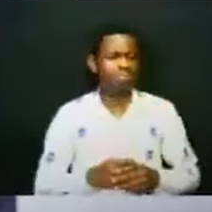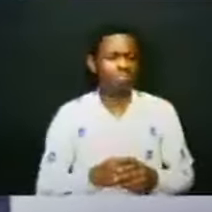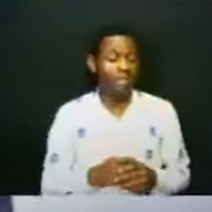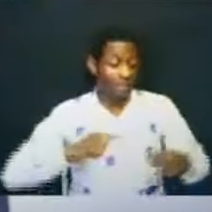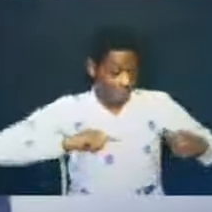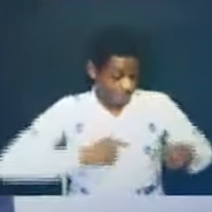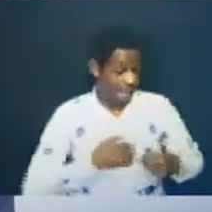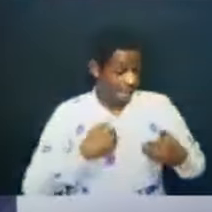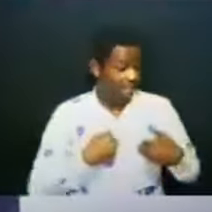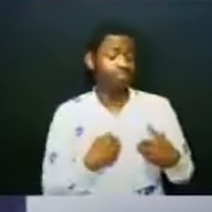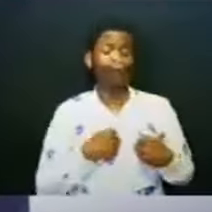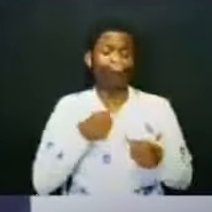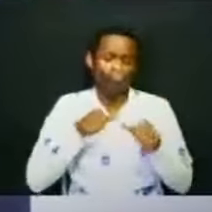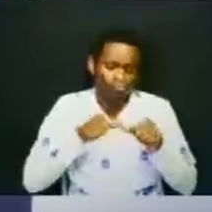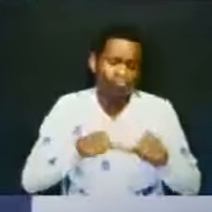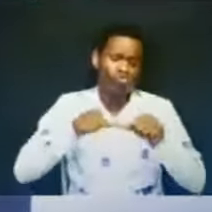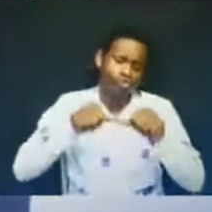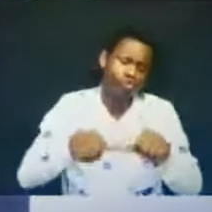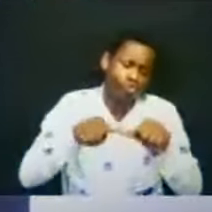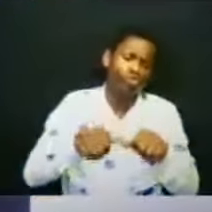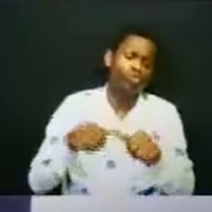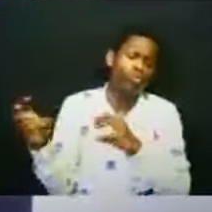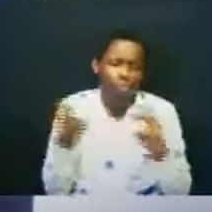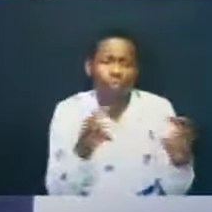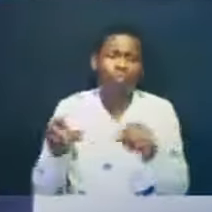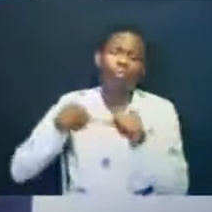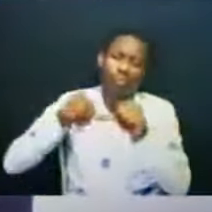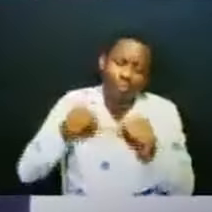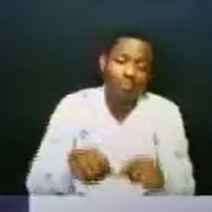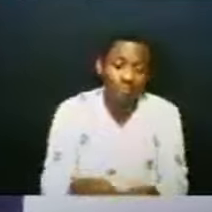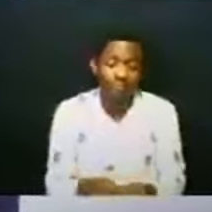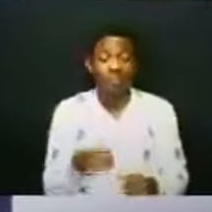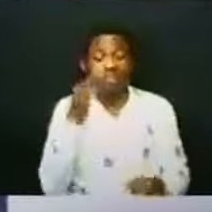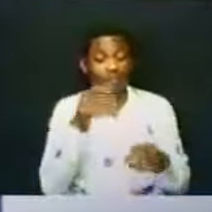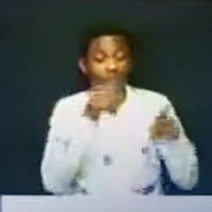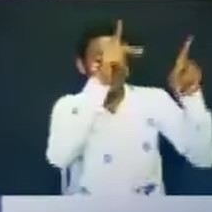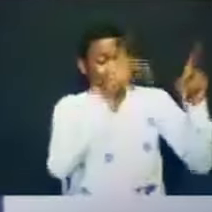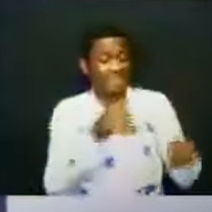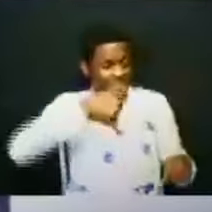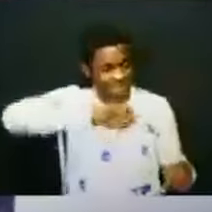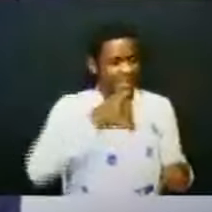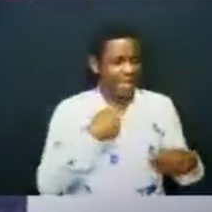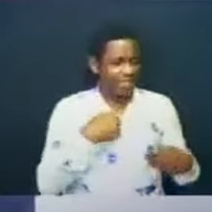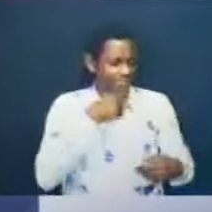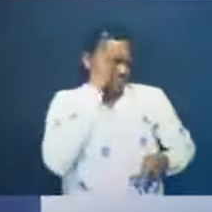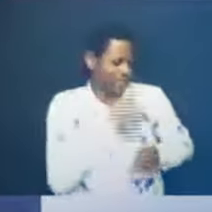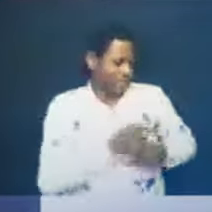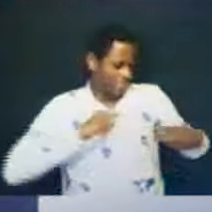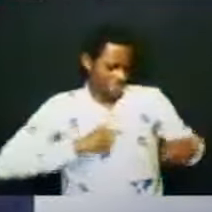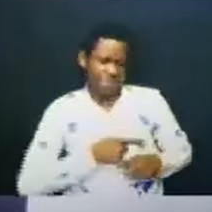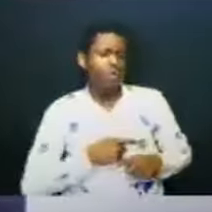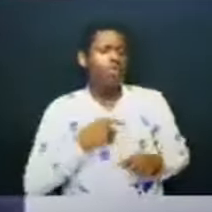matter the people who want to try to settle the matter. Unless you take that bitterness out, battles never